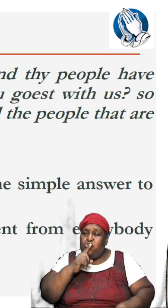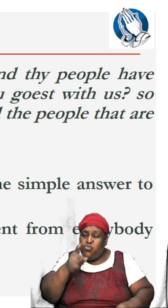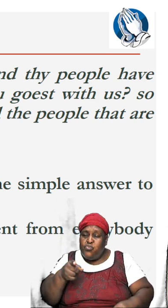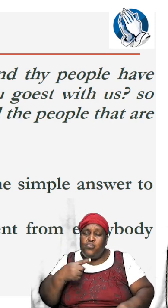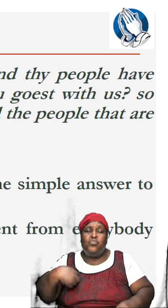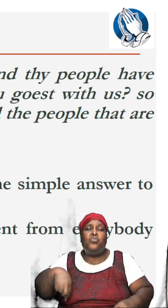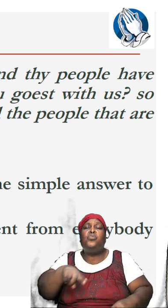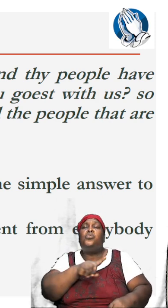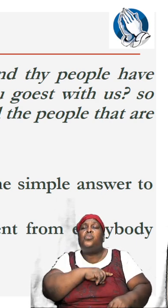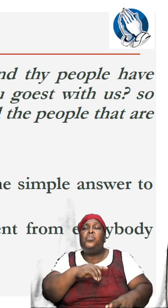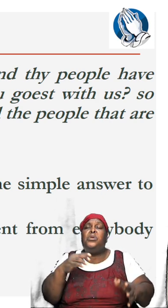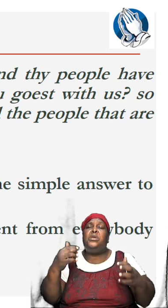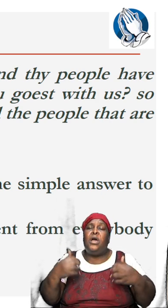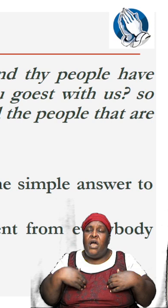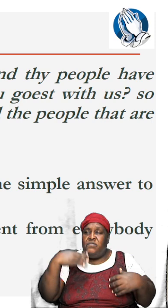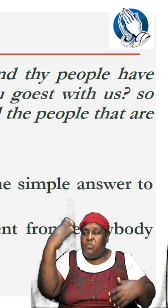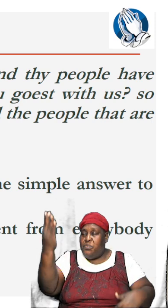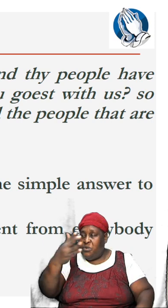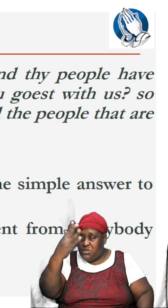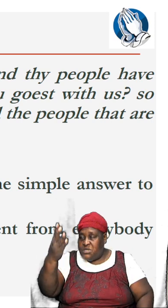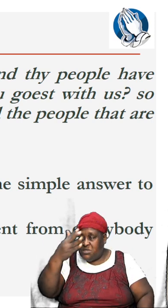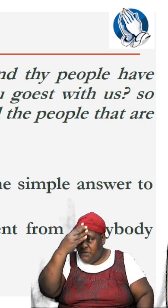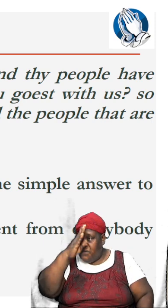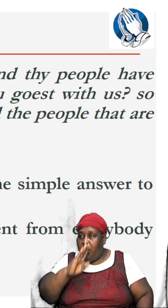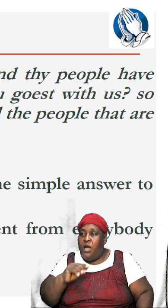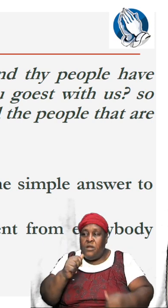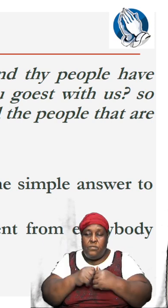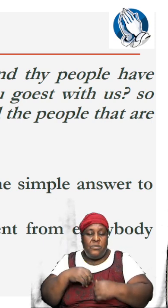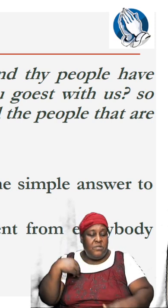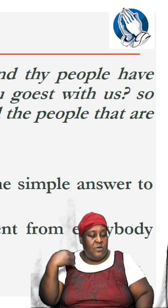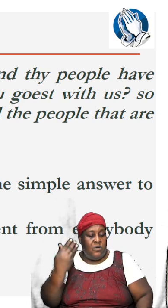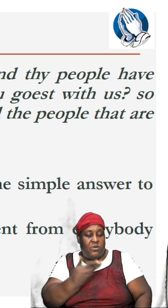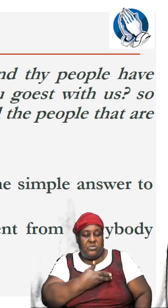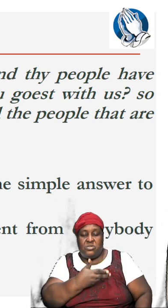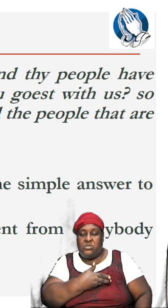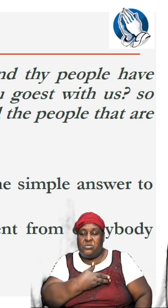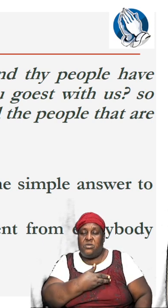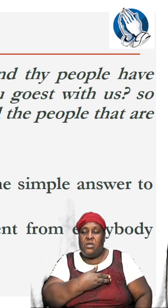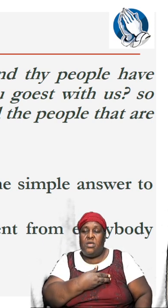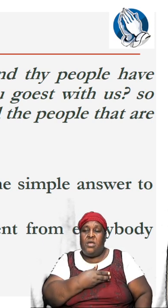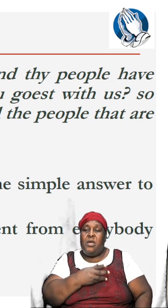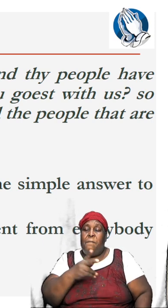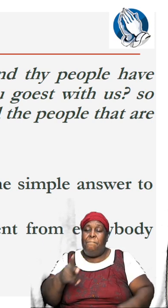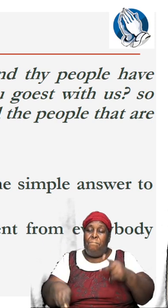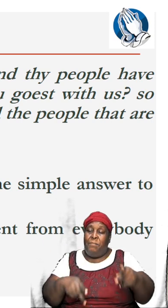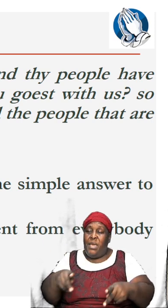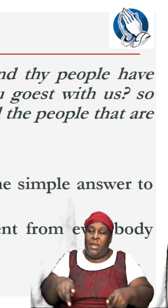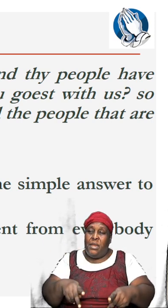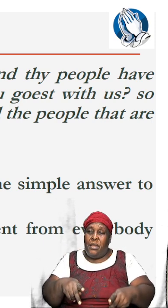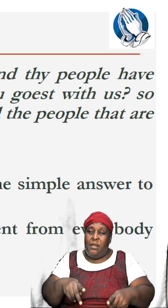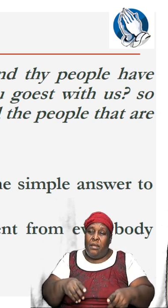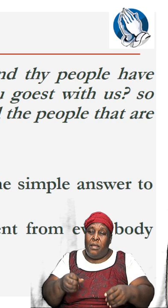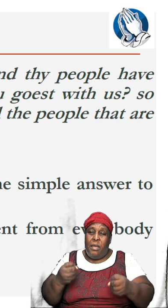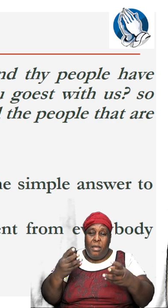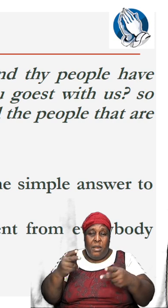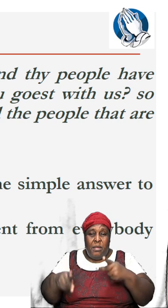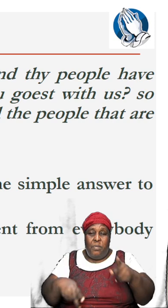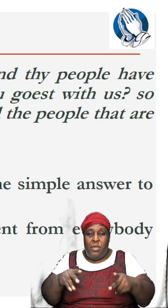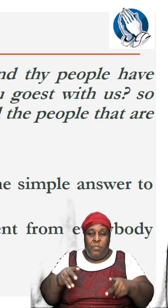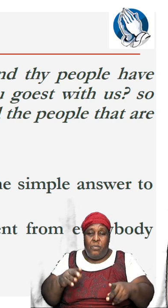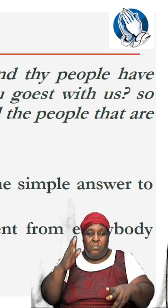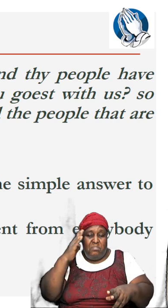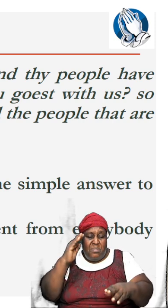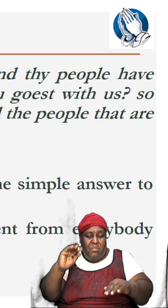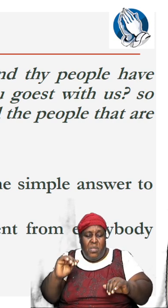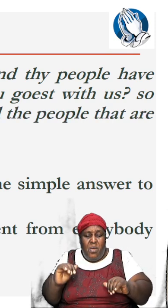we have the presence of God. A lot of people are aiming to be known by how rich they